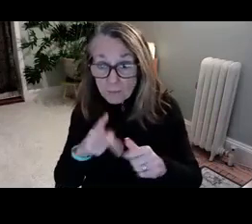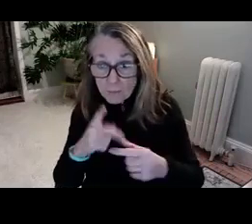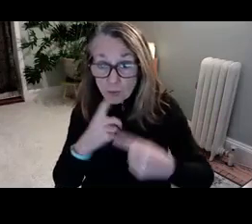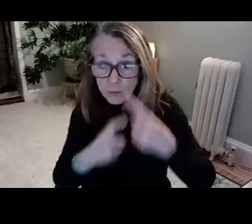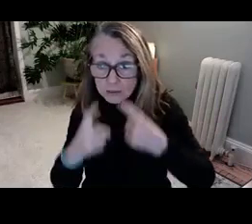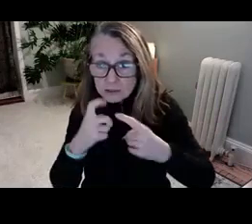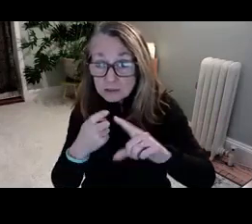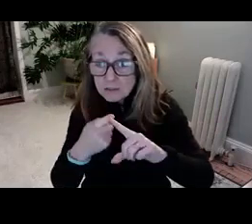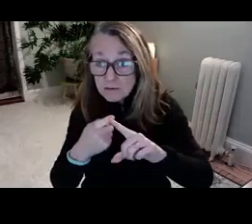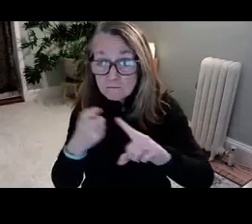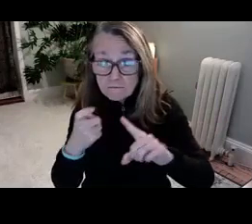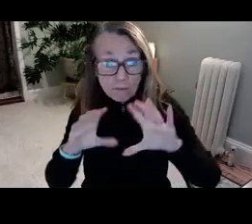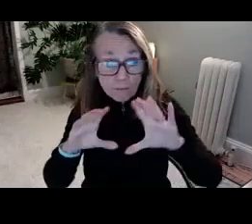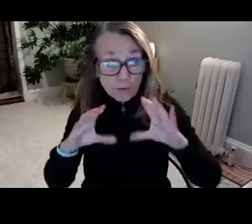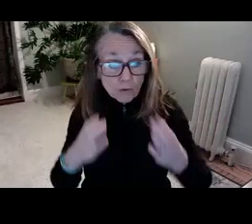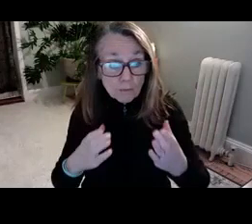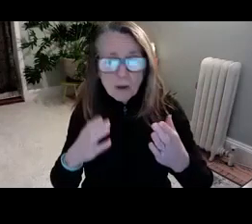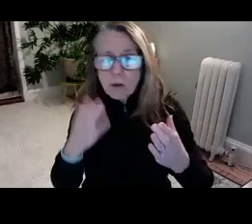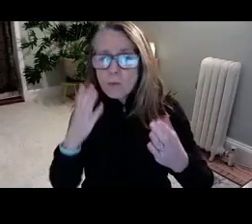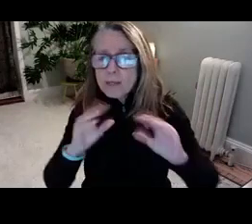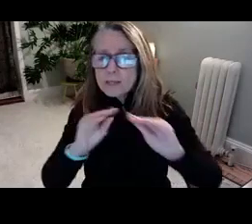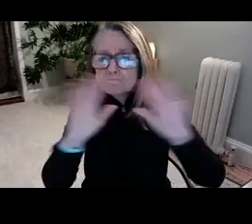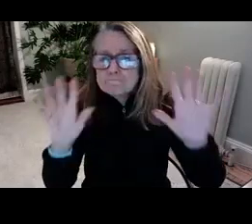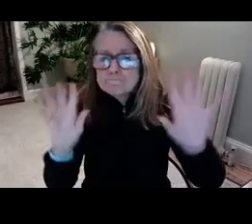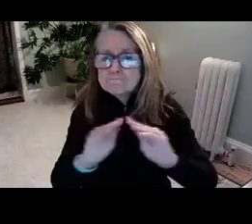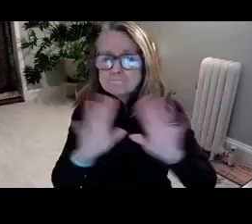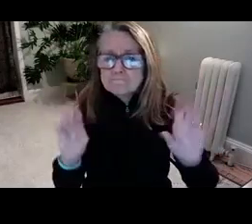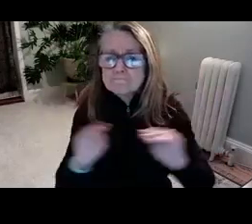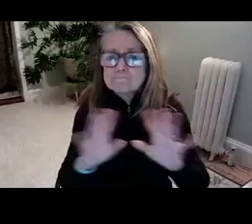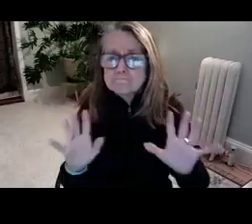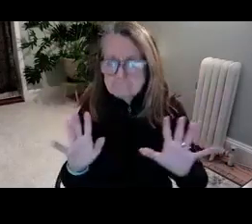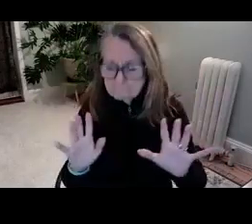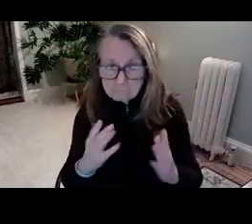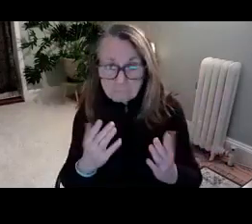questions, and we can clarify what are the best next steps.